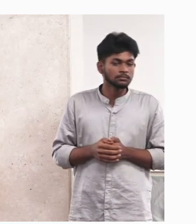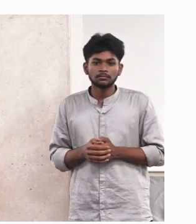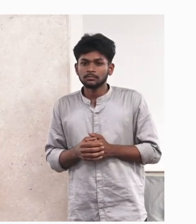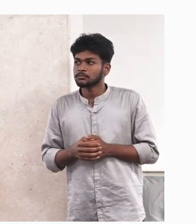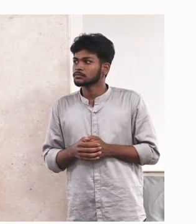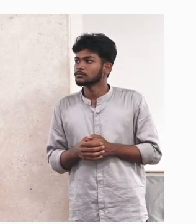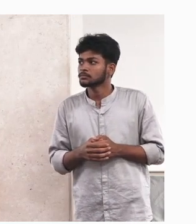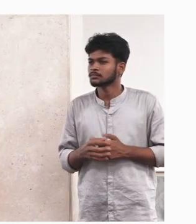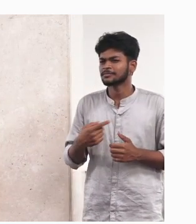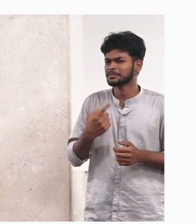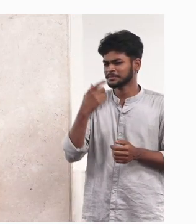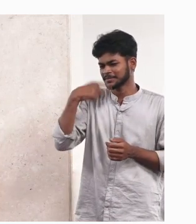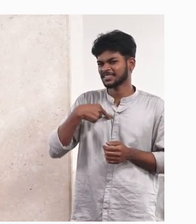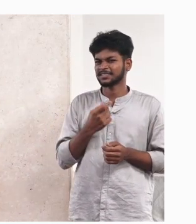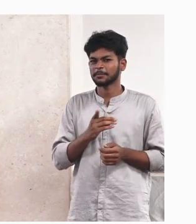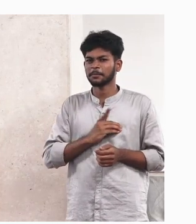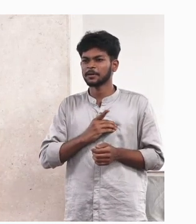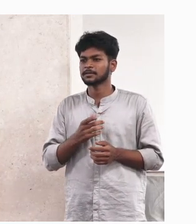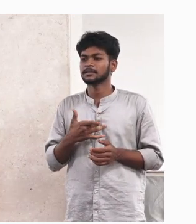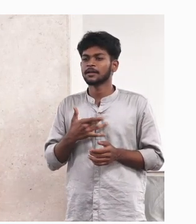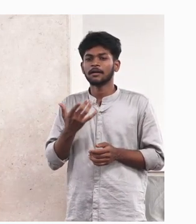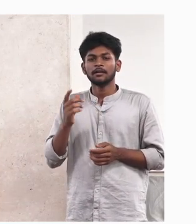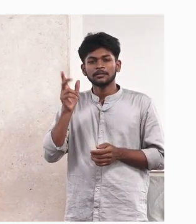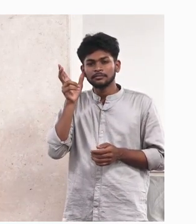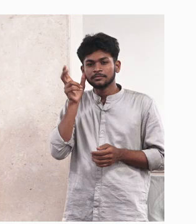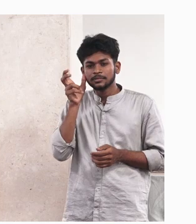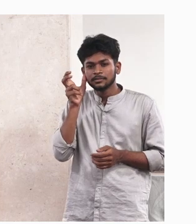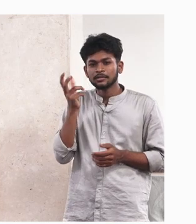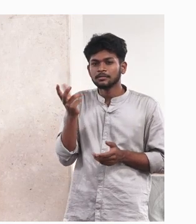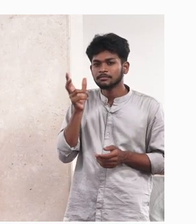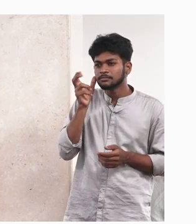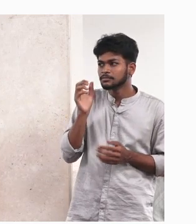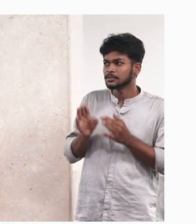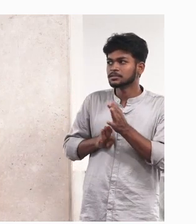For me, I think listening has definitely improved